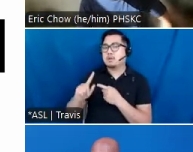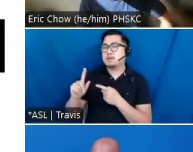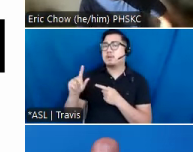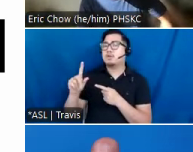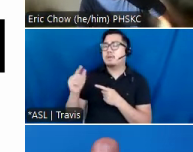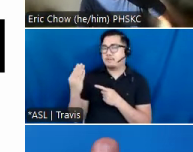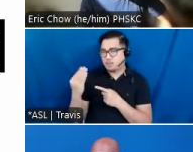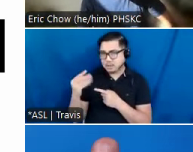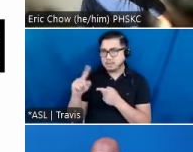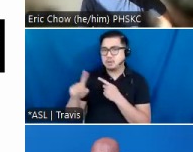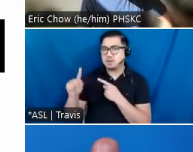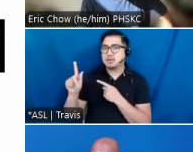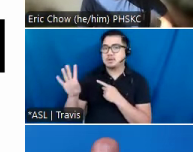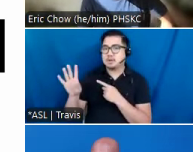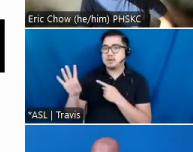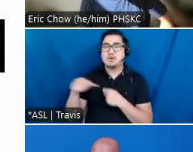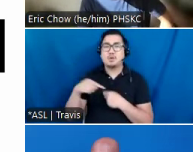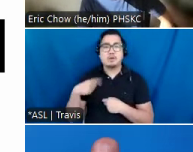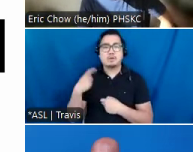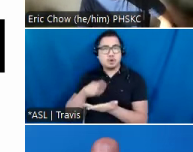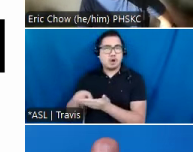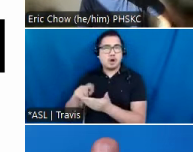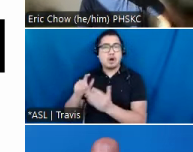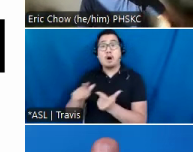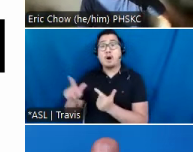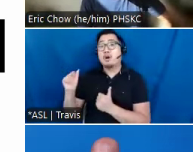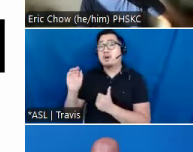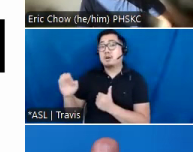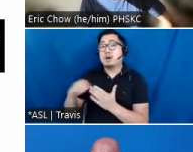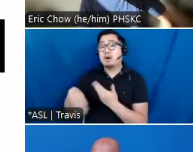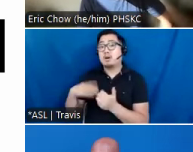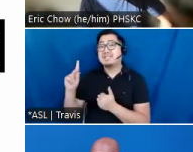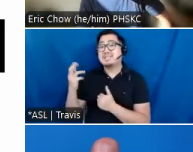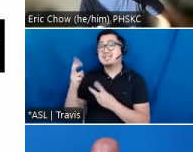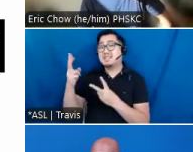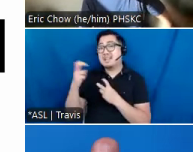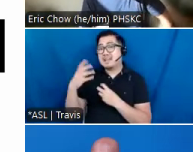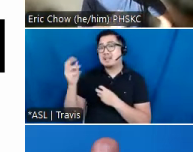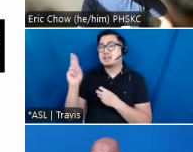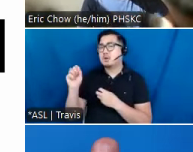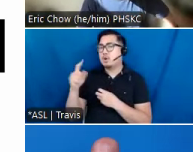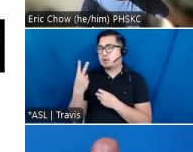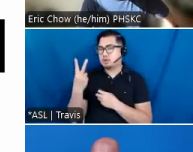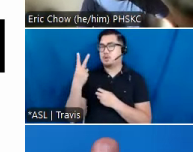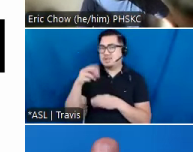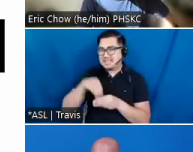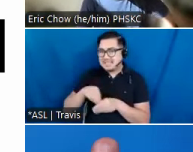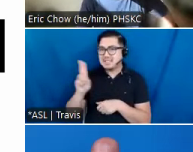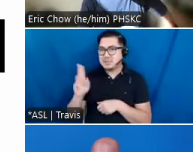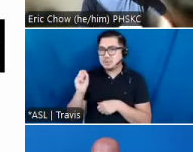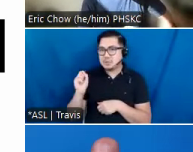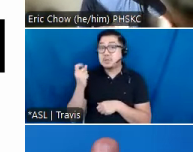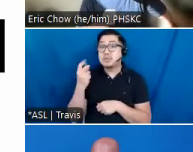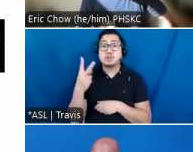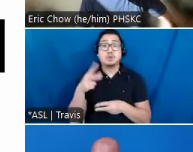cases, except for 2, have been acquired outside of the United States. Now, the 2 that were acquired within the United States were